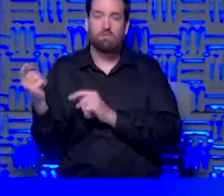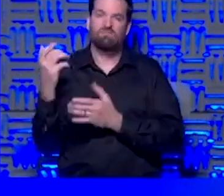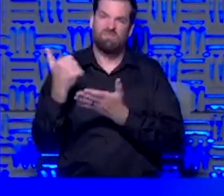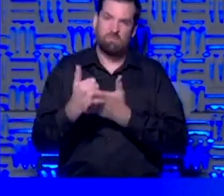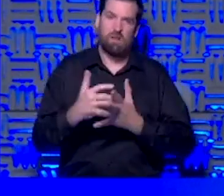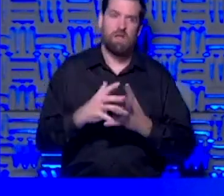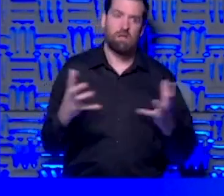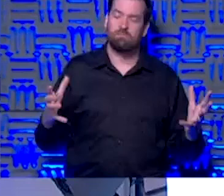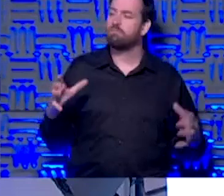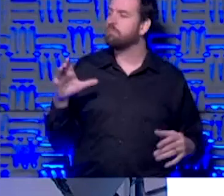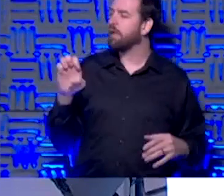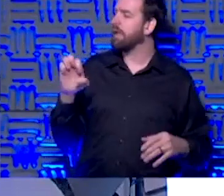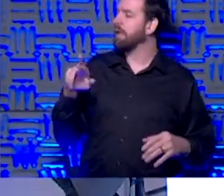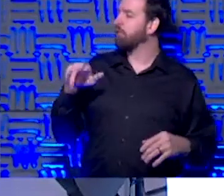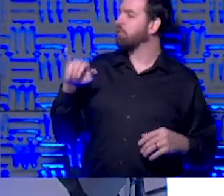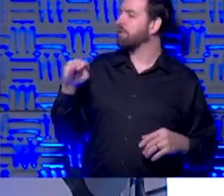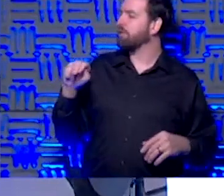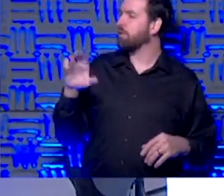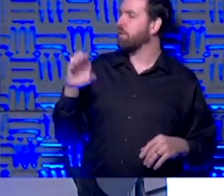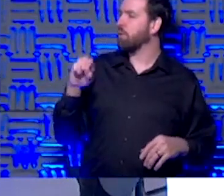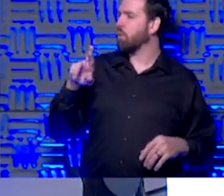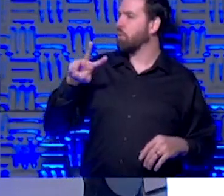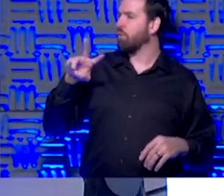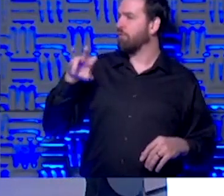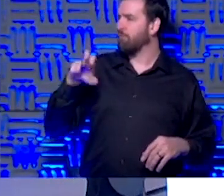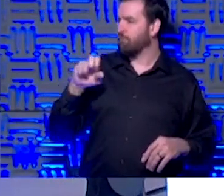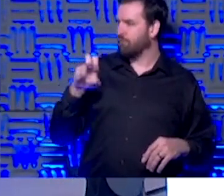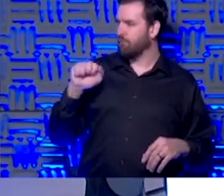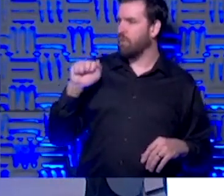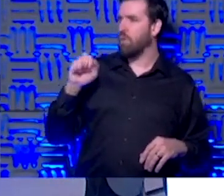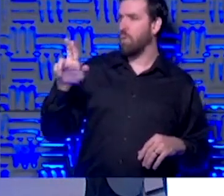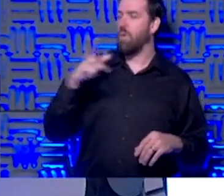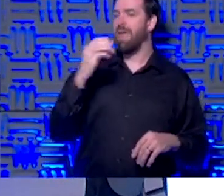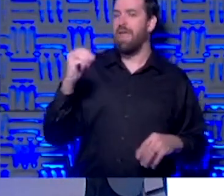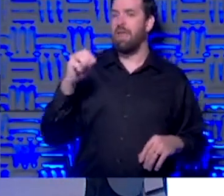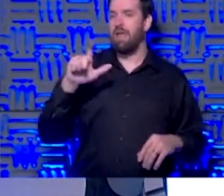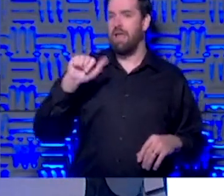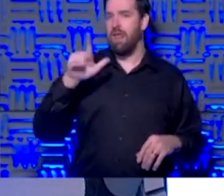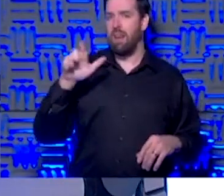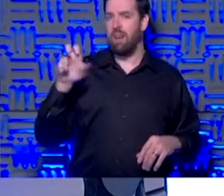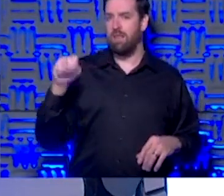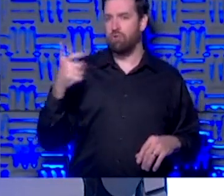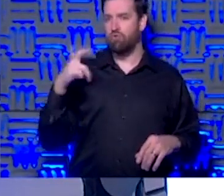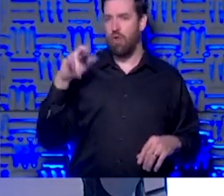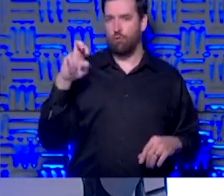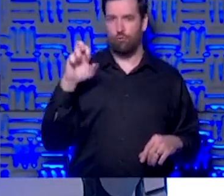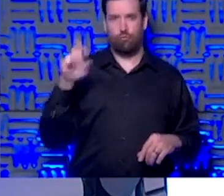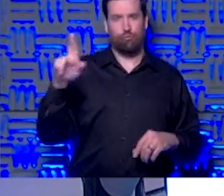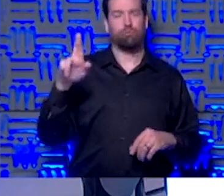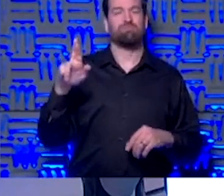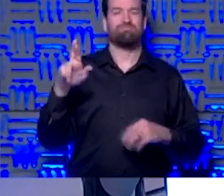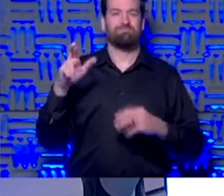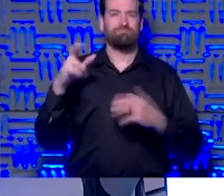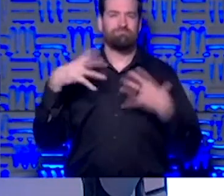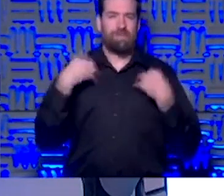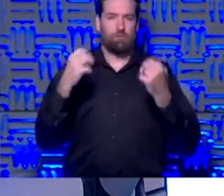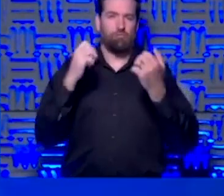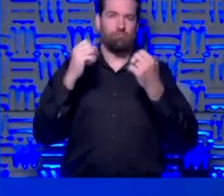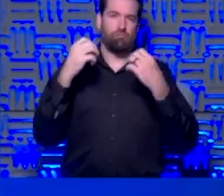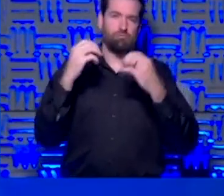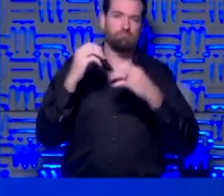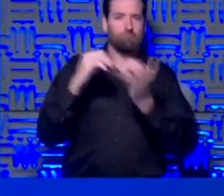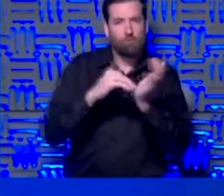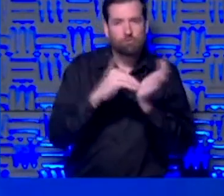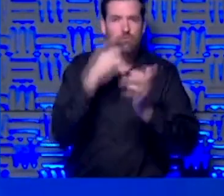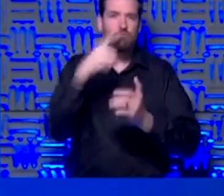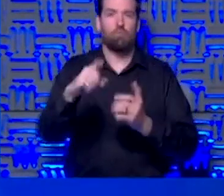know, Aaron Corvo and Ellen Greiner were on yesterday, and they're some of the health officers for Wyandotte County, and had a lot of great advice. If you can go back